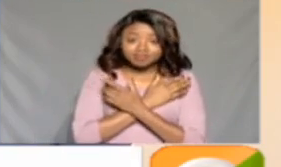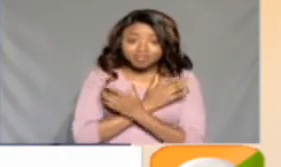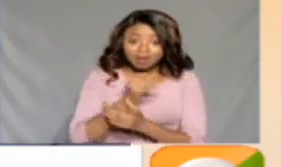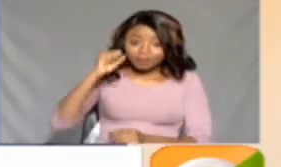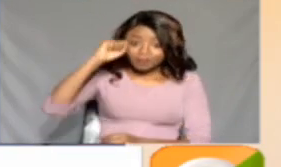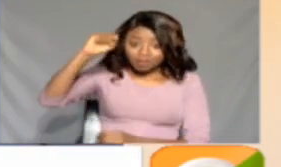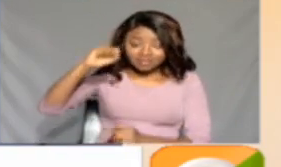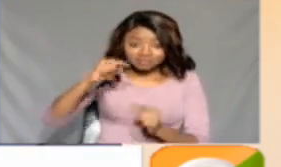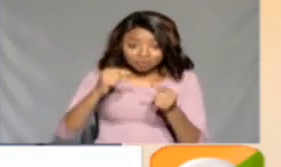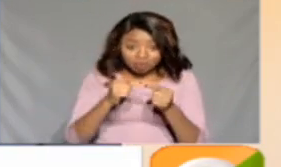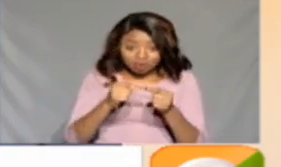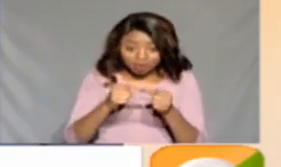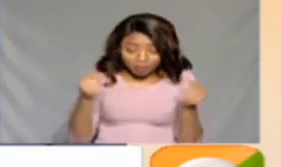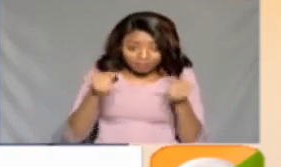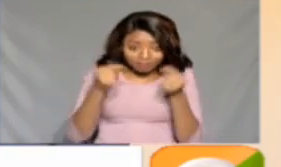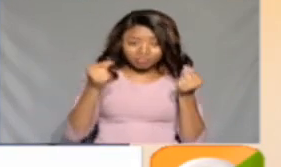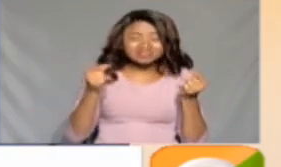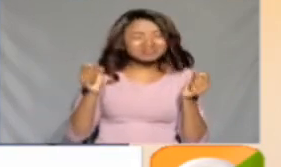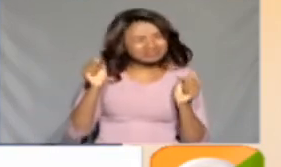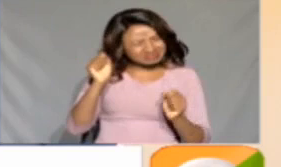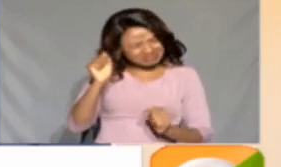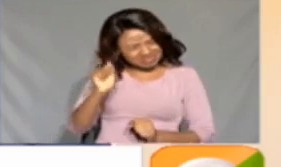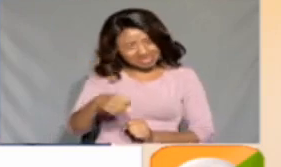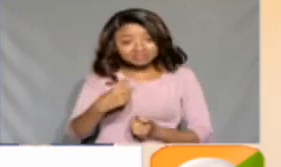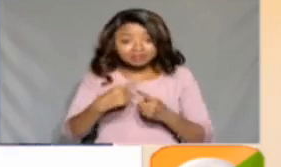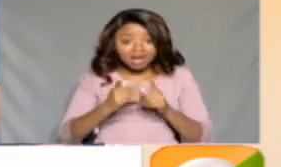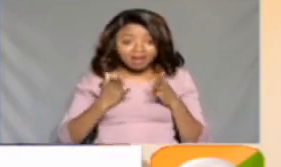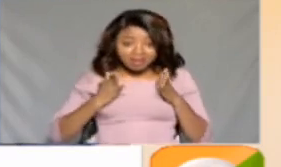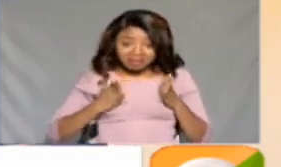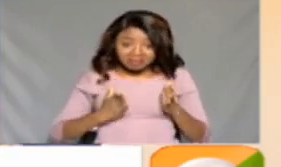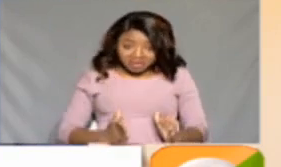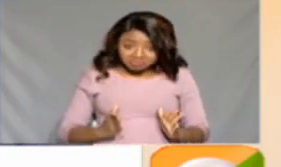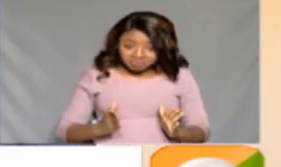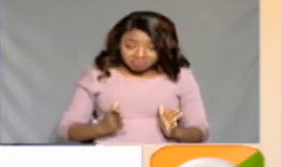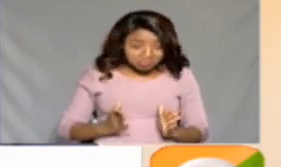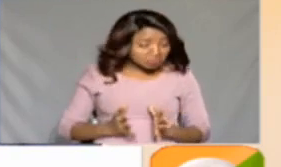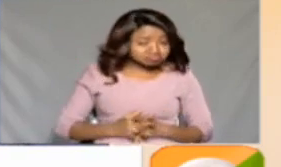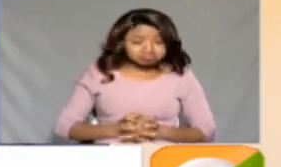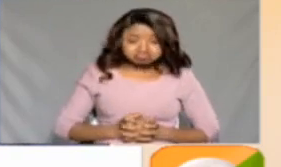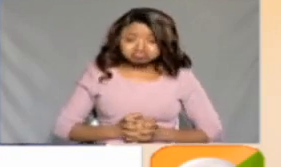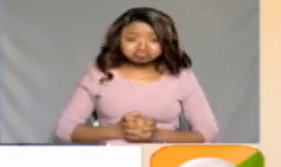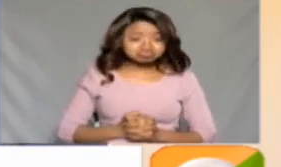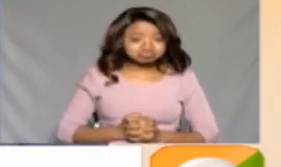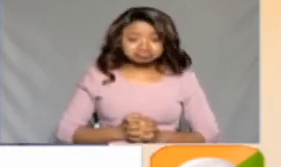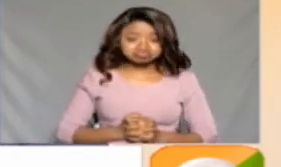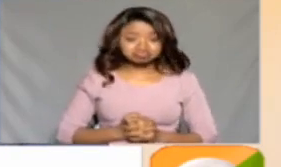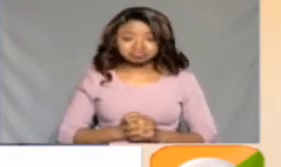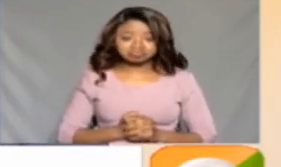In fact, our relationship has been very cordial throughout all this time. Then people thought that we're fighting.